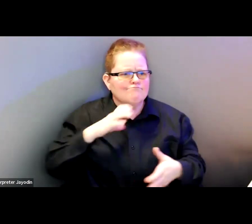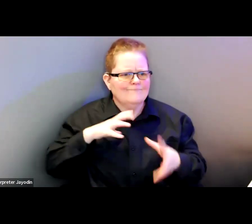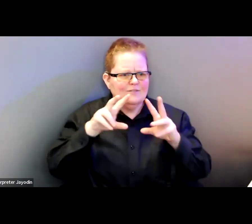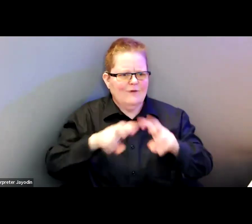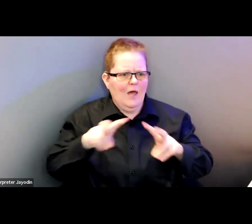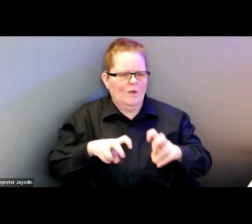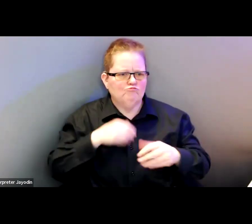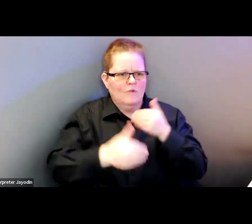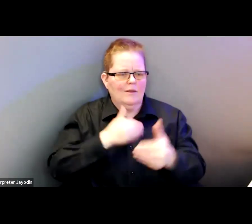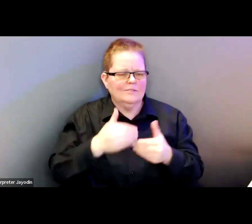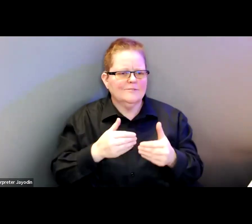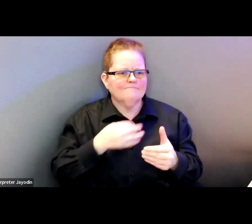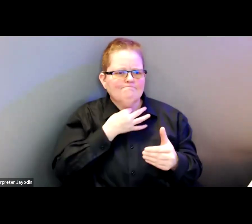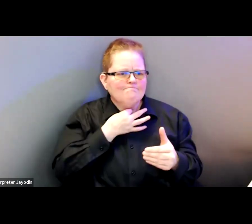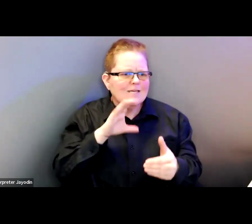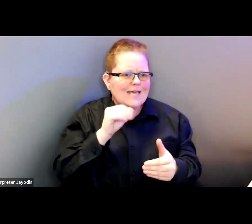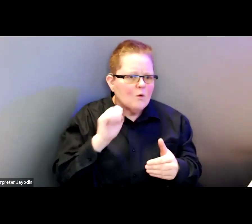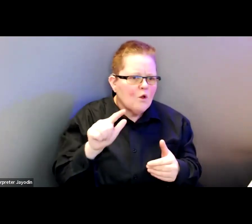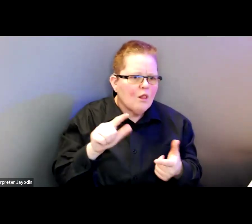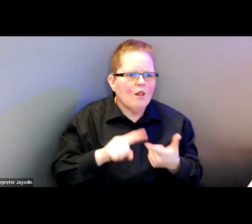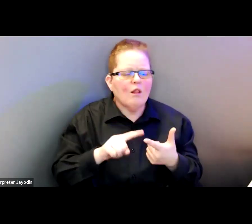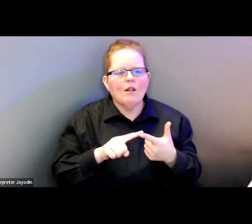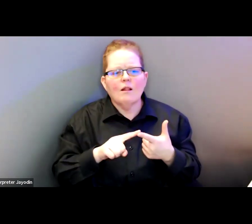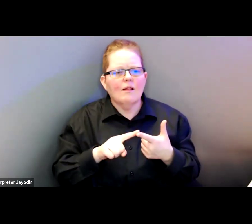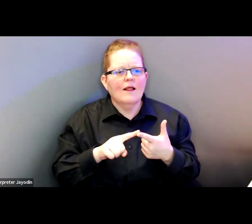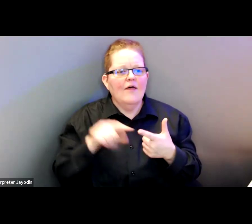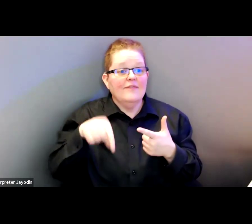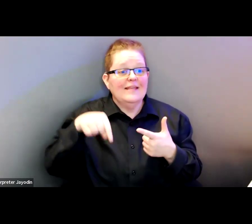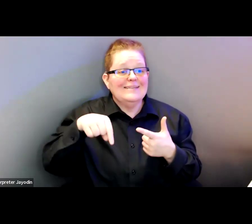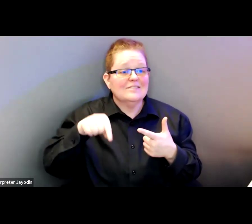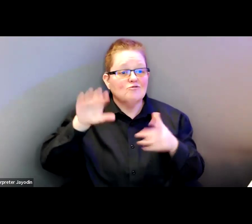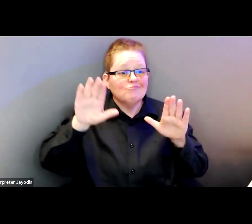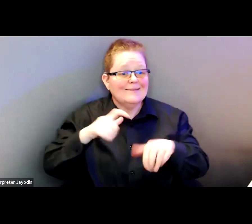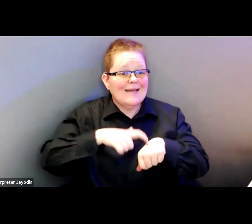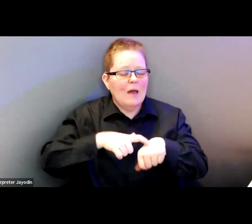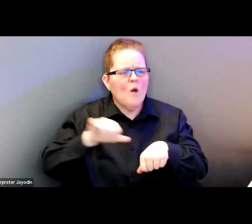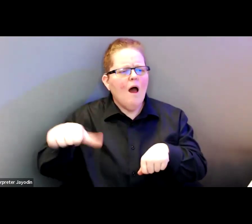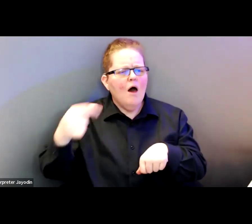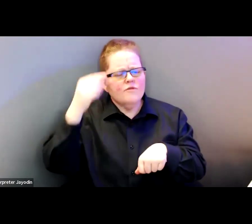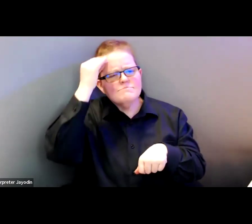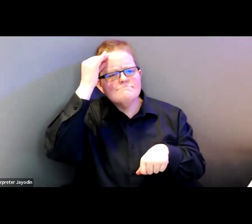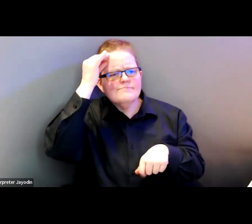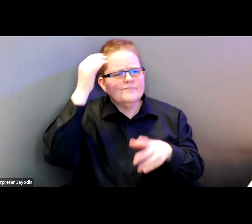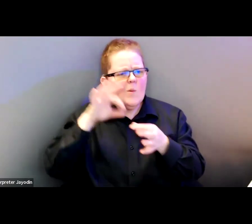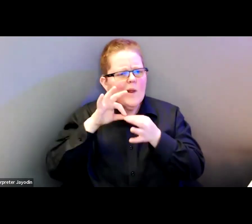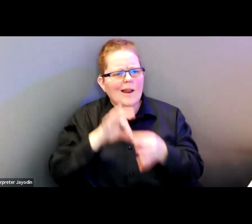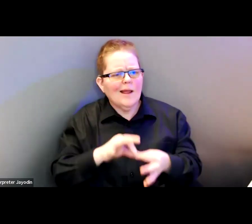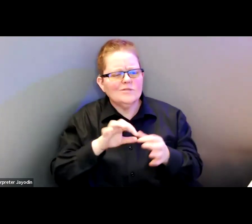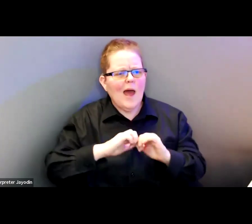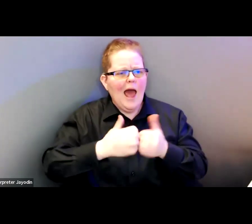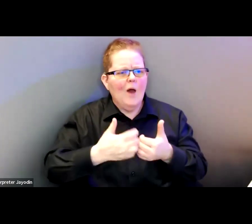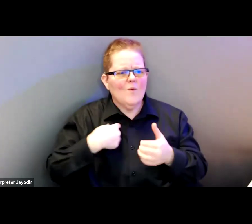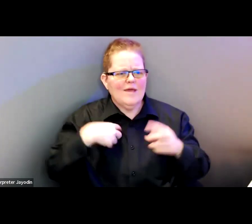process, that or questions for Carol or for anyone who's there, this is a great time, or other things that you're thinking about that relates to how do we evaluate ideas